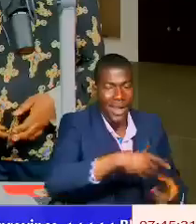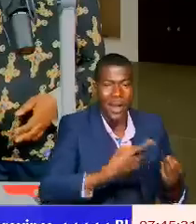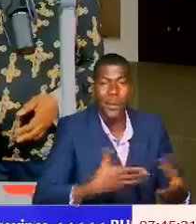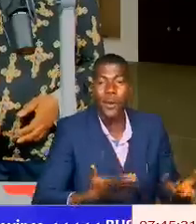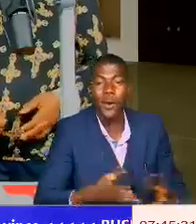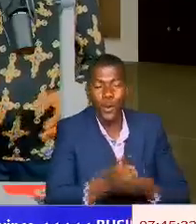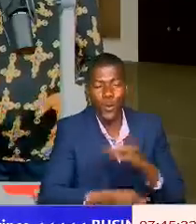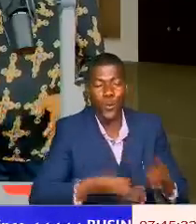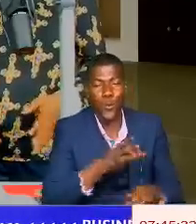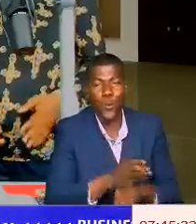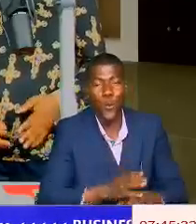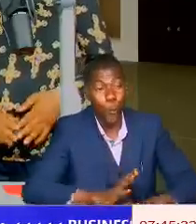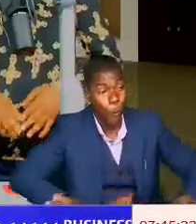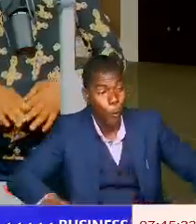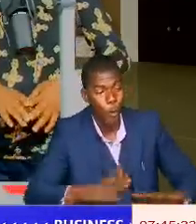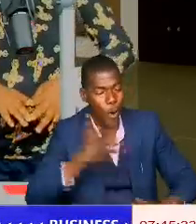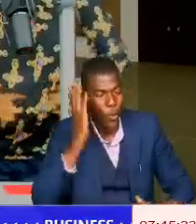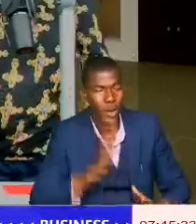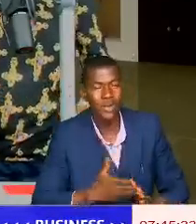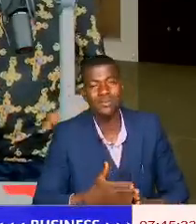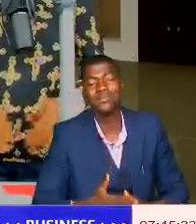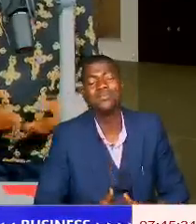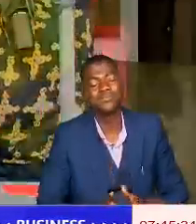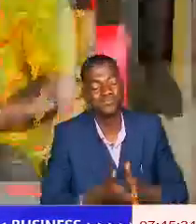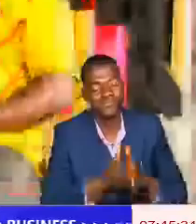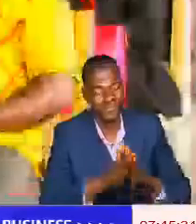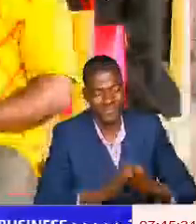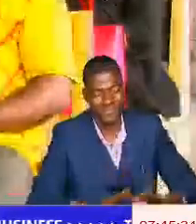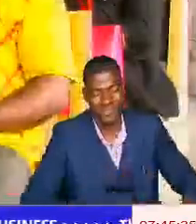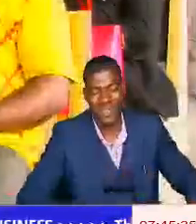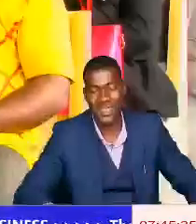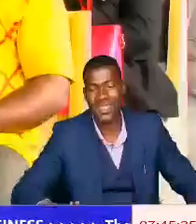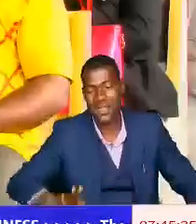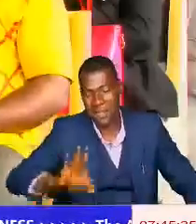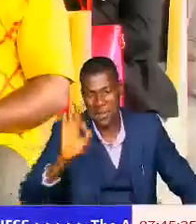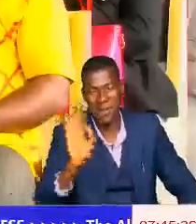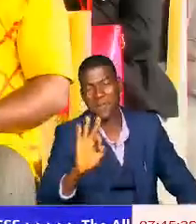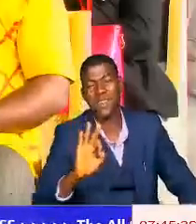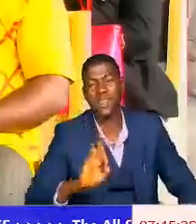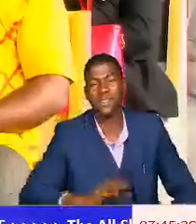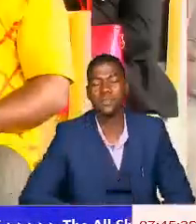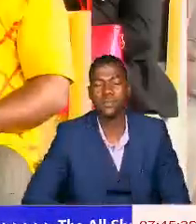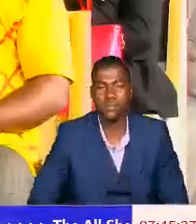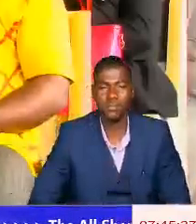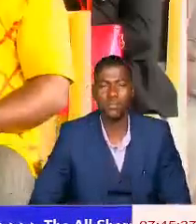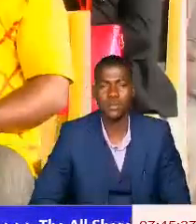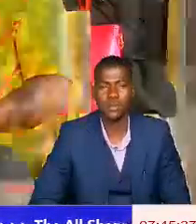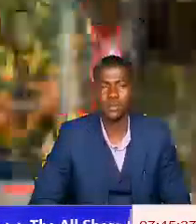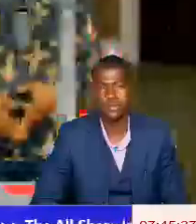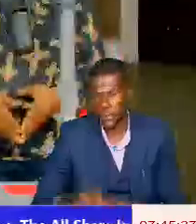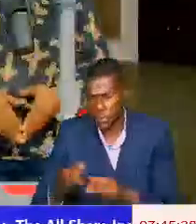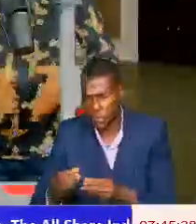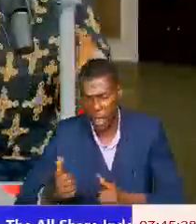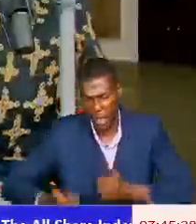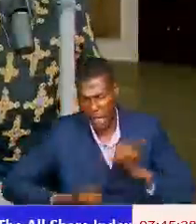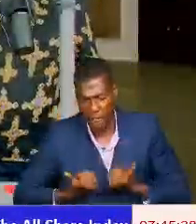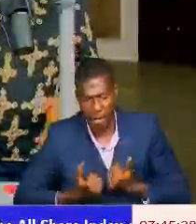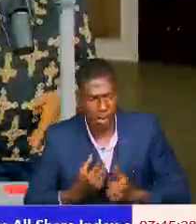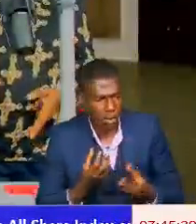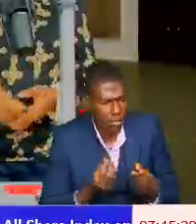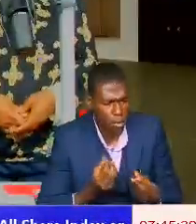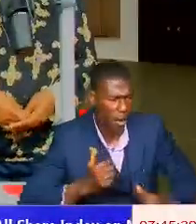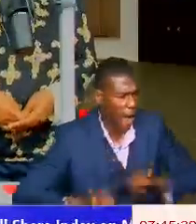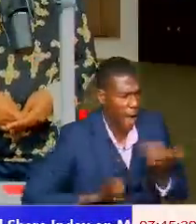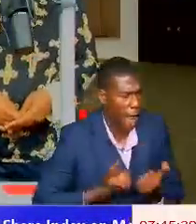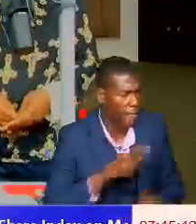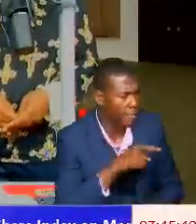get any magic where go happen where we go say make the world be better place. It could be like that. Now our own small effort. Only you feel no do everything, but do